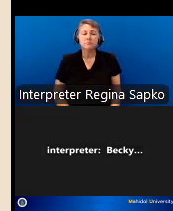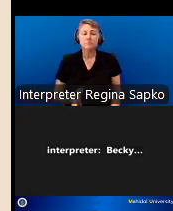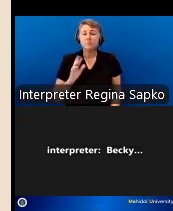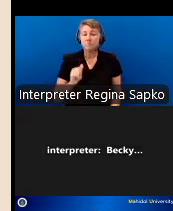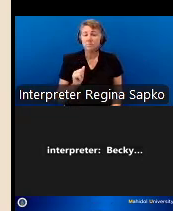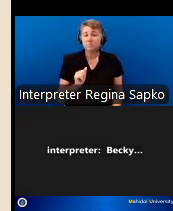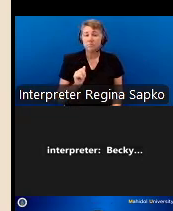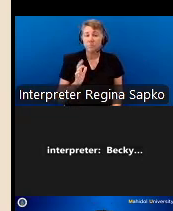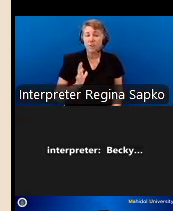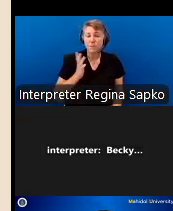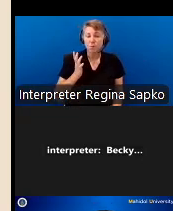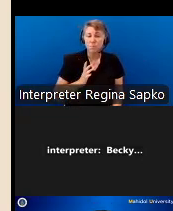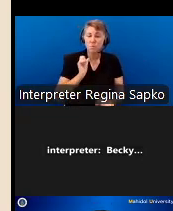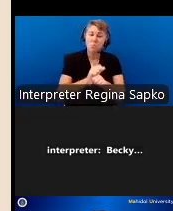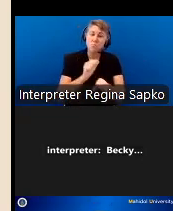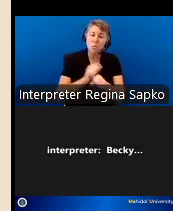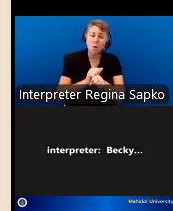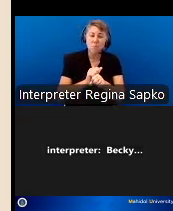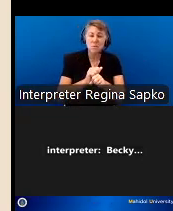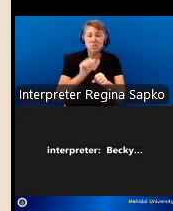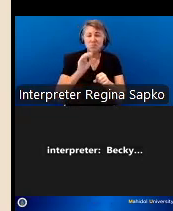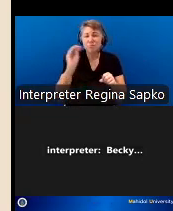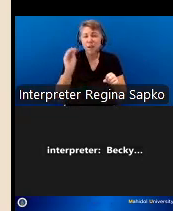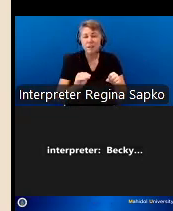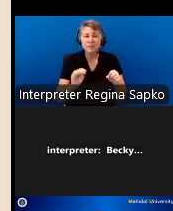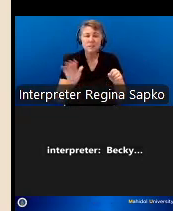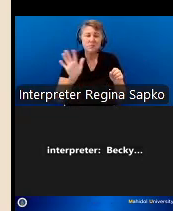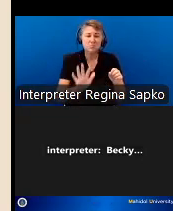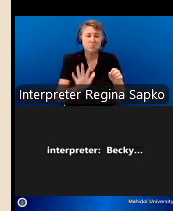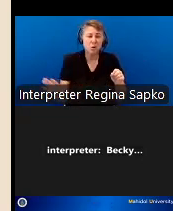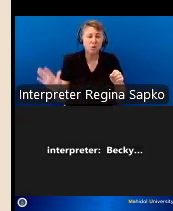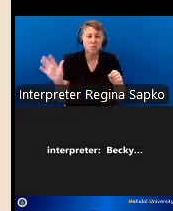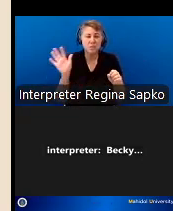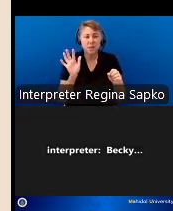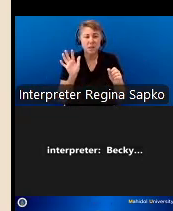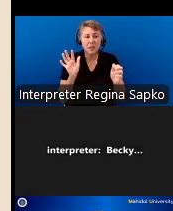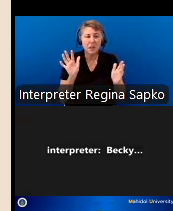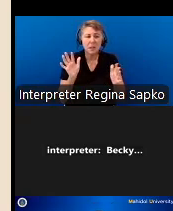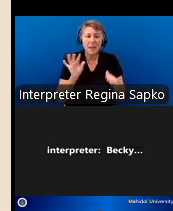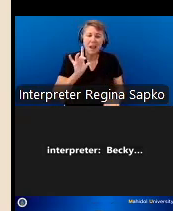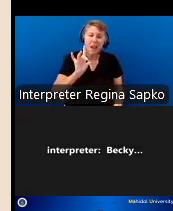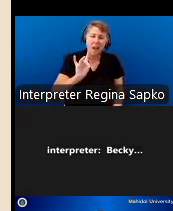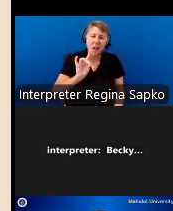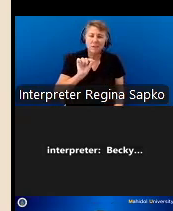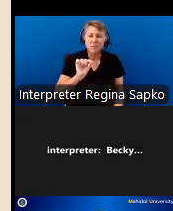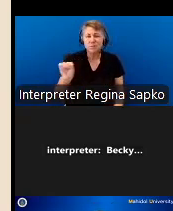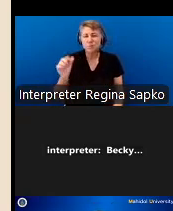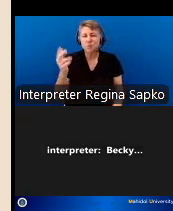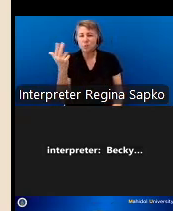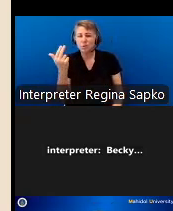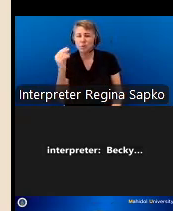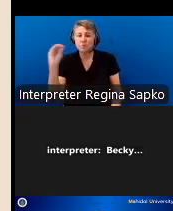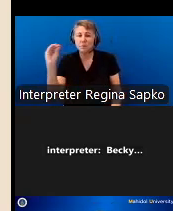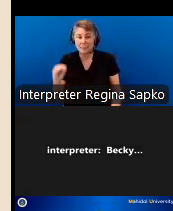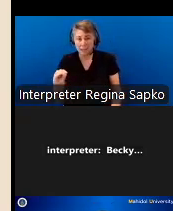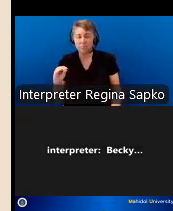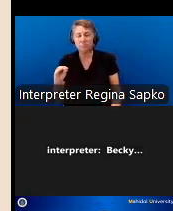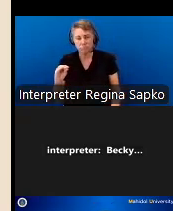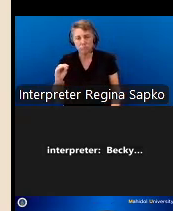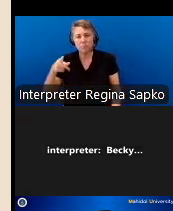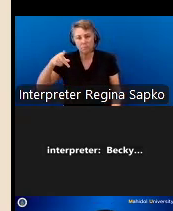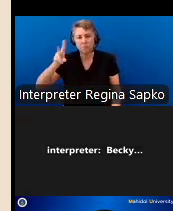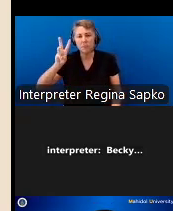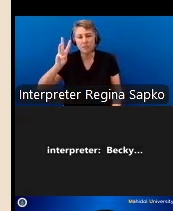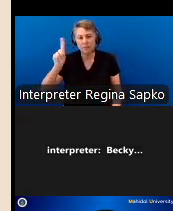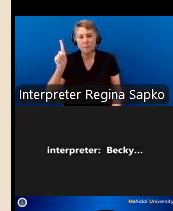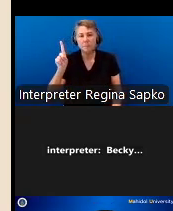around approximately 8 to 13% of persons with disability